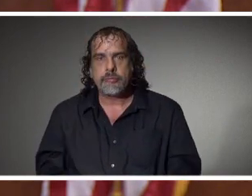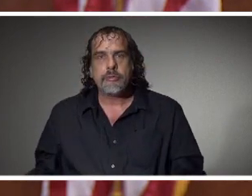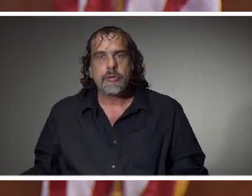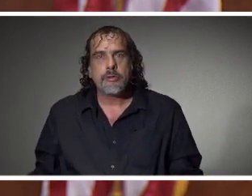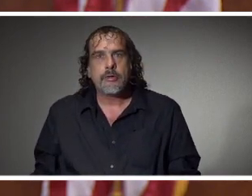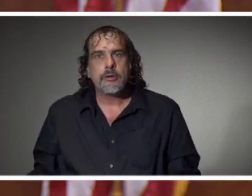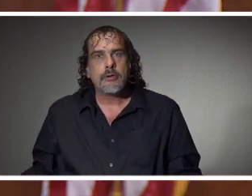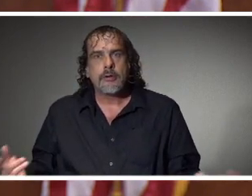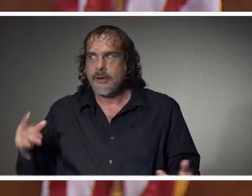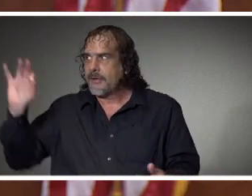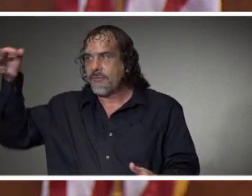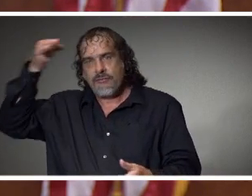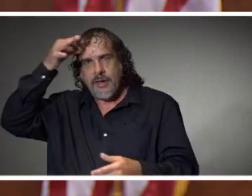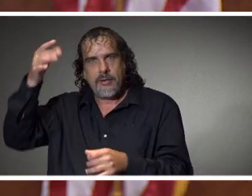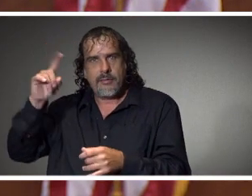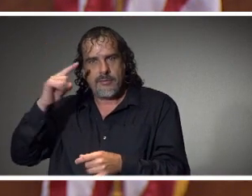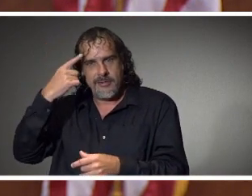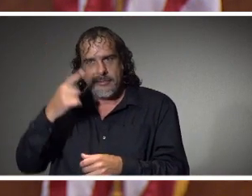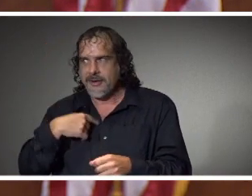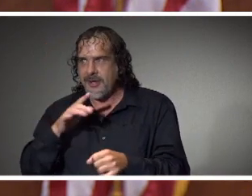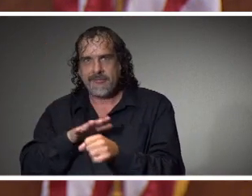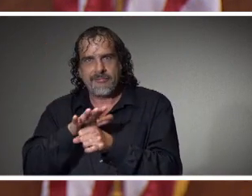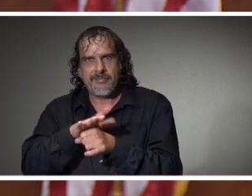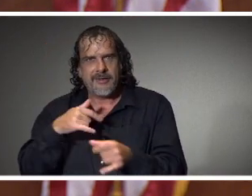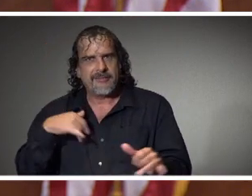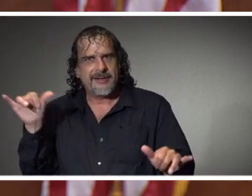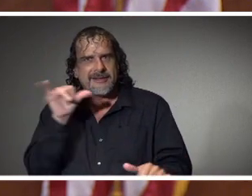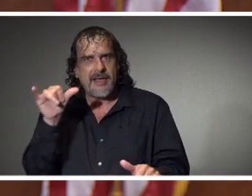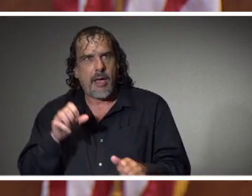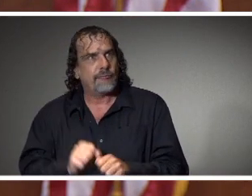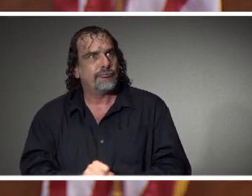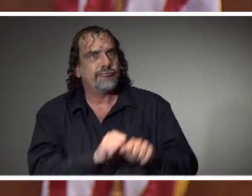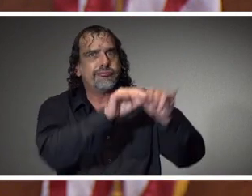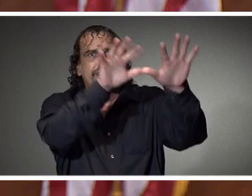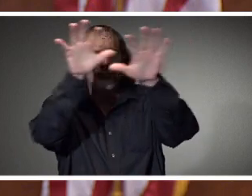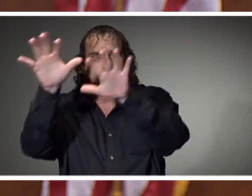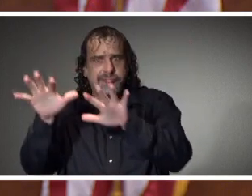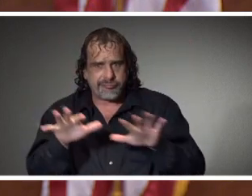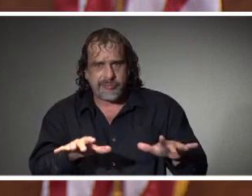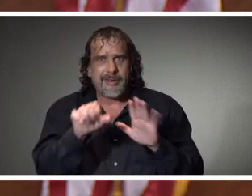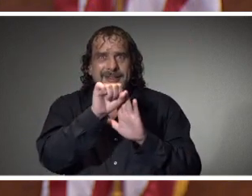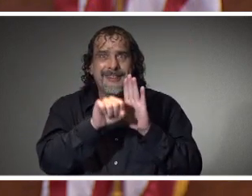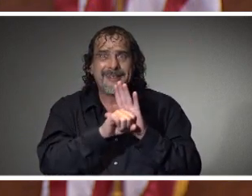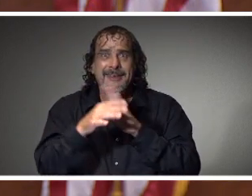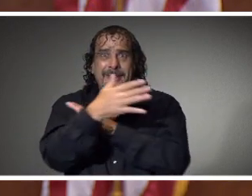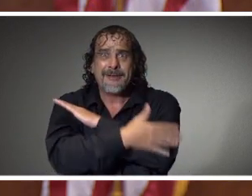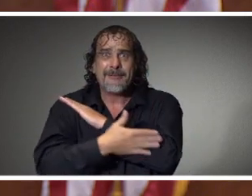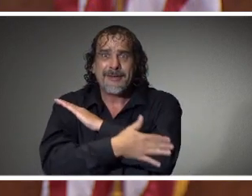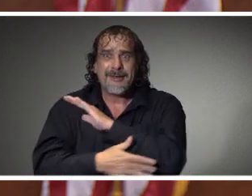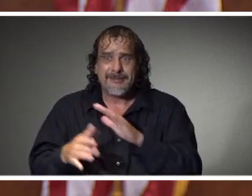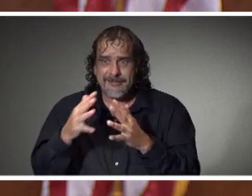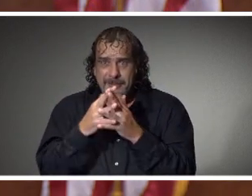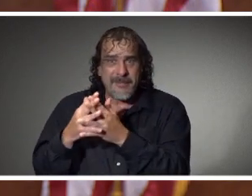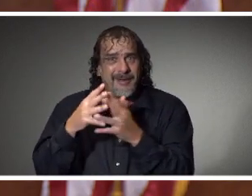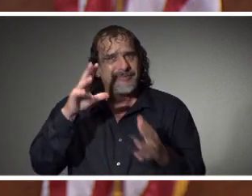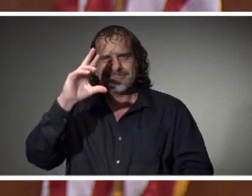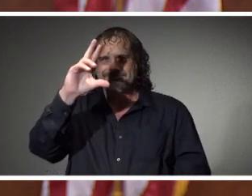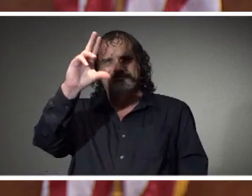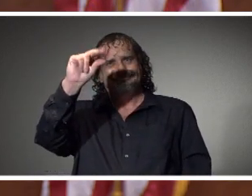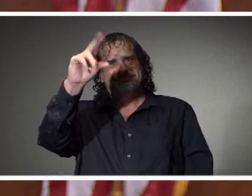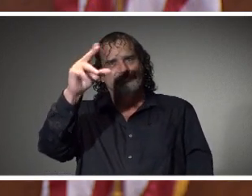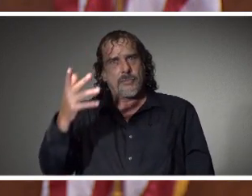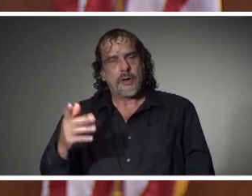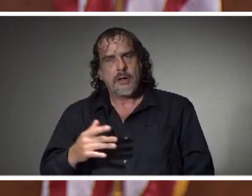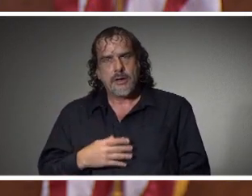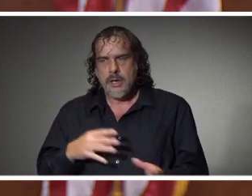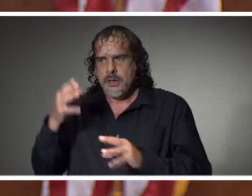the federal government, to send out the distribution of those drugs to every single hospital throughout America. And so I do think